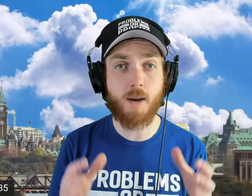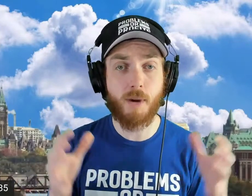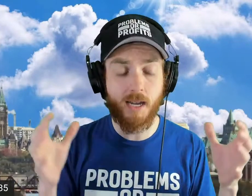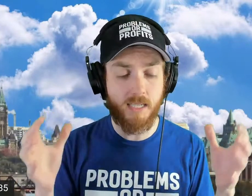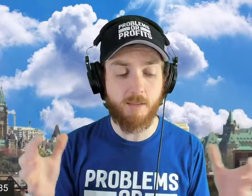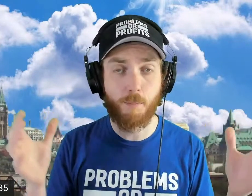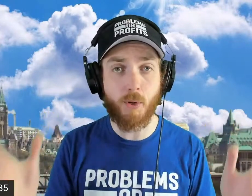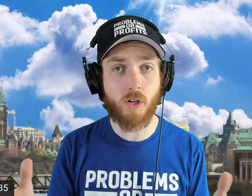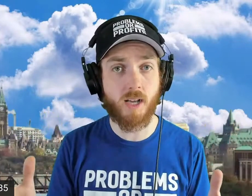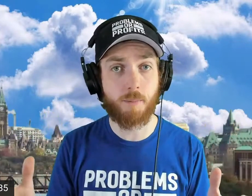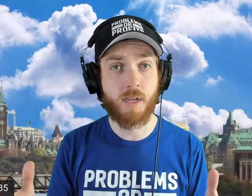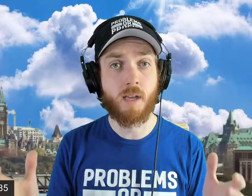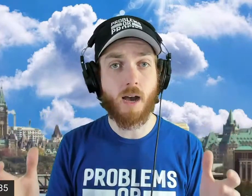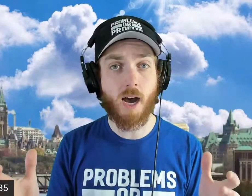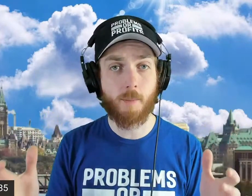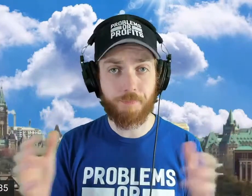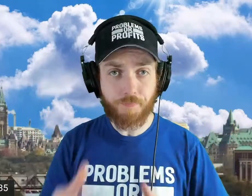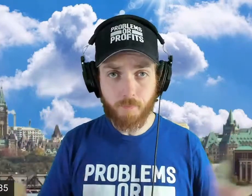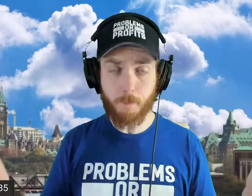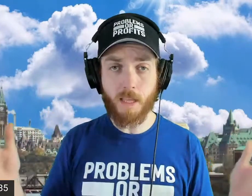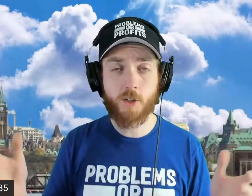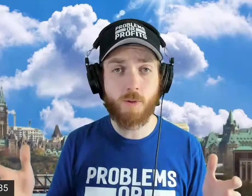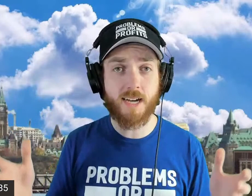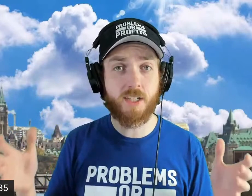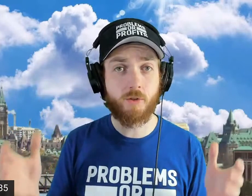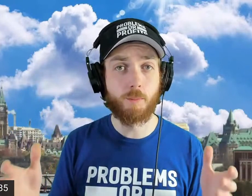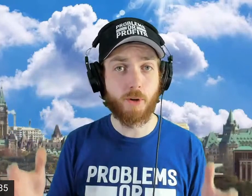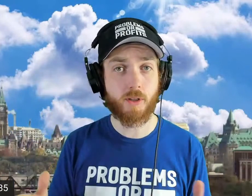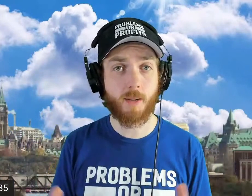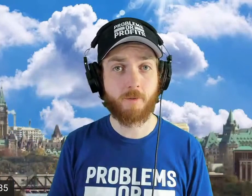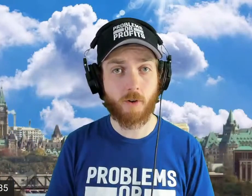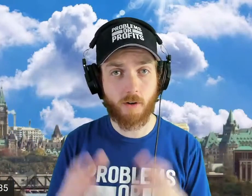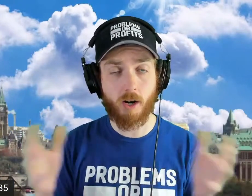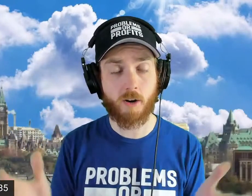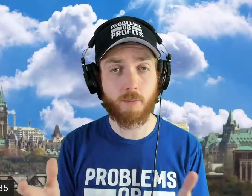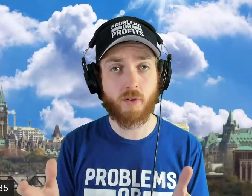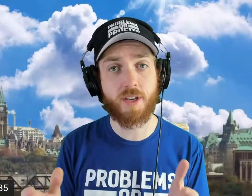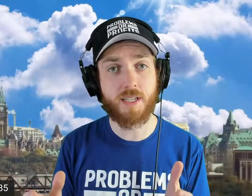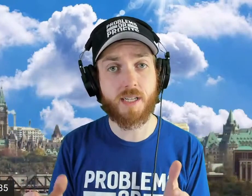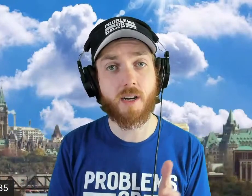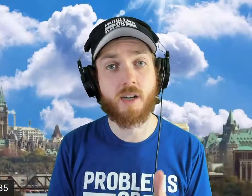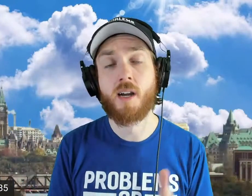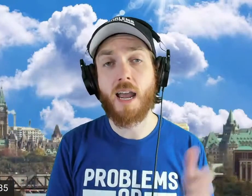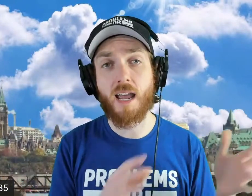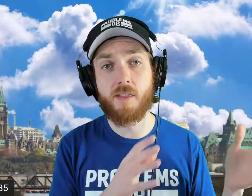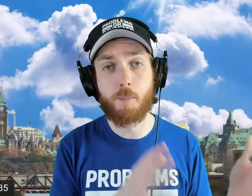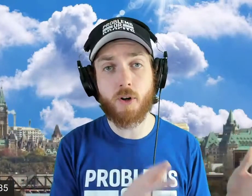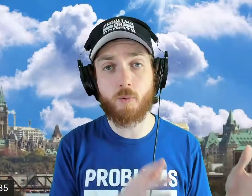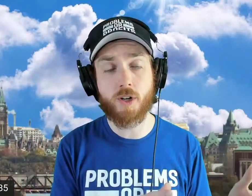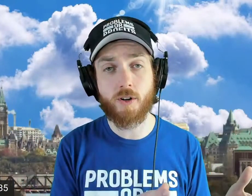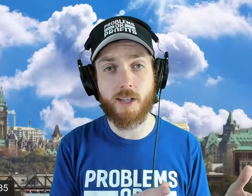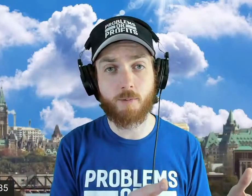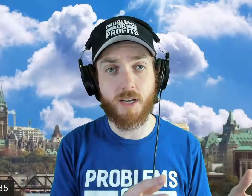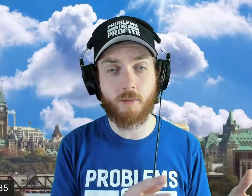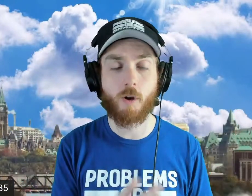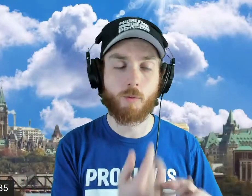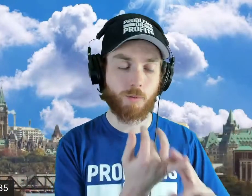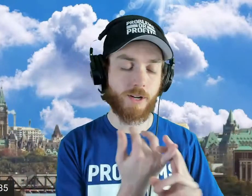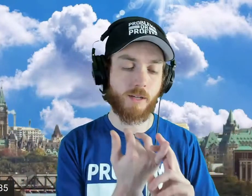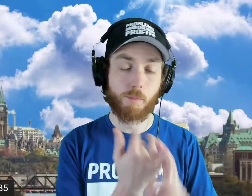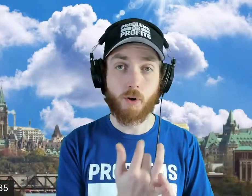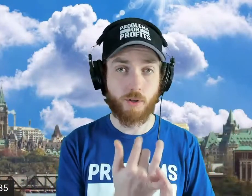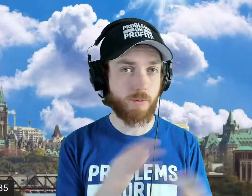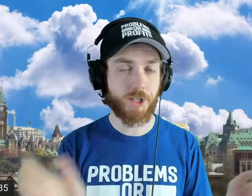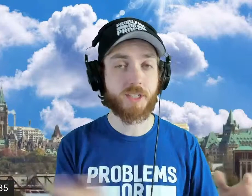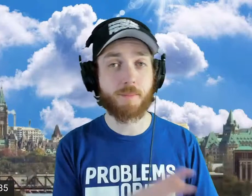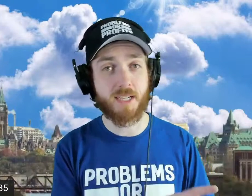I've got my team book club. So we actually do a book club for our employees here. And the book we're currently reading, well, we're